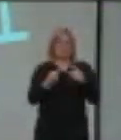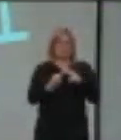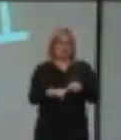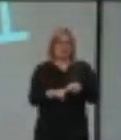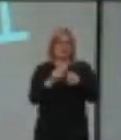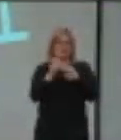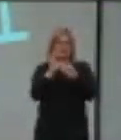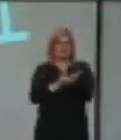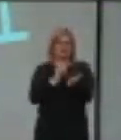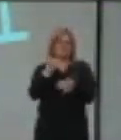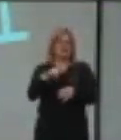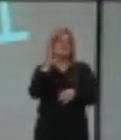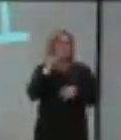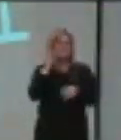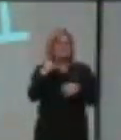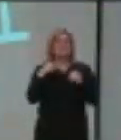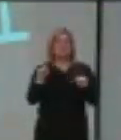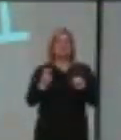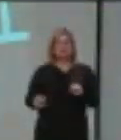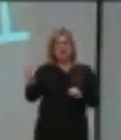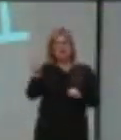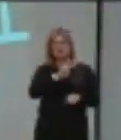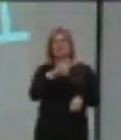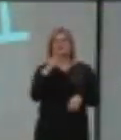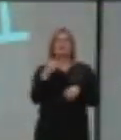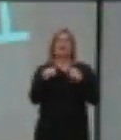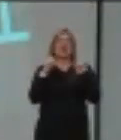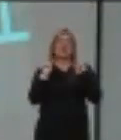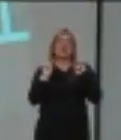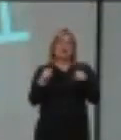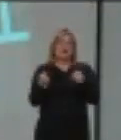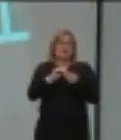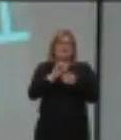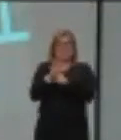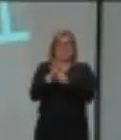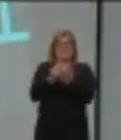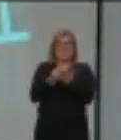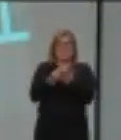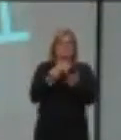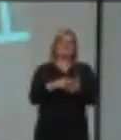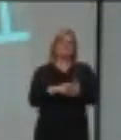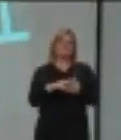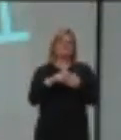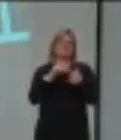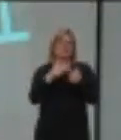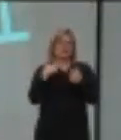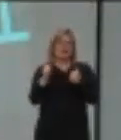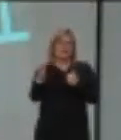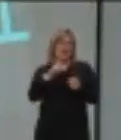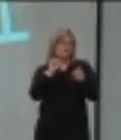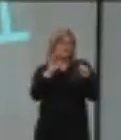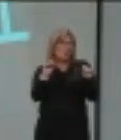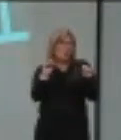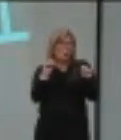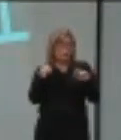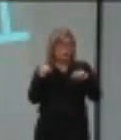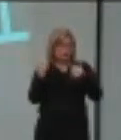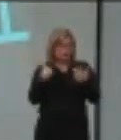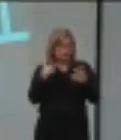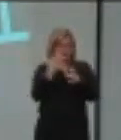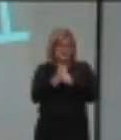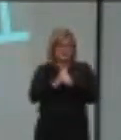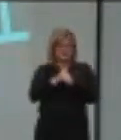get experience, so that I could travel, and so that I could have enough money to get a bachelor's degree. So I got